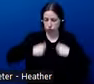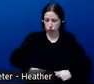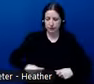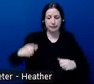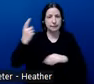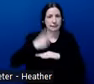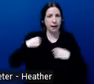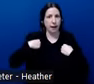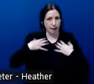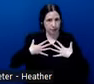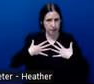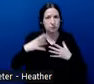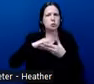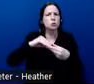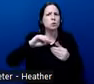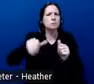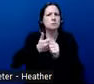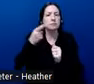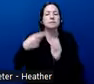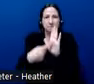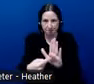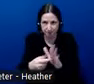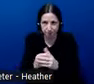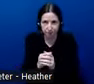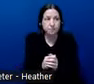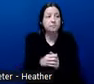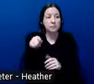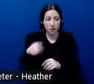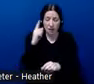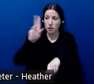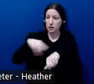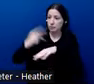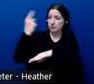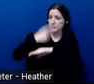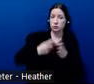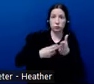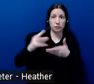Day, flags at schools and all district sites will be lowered to